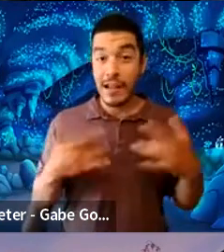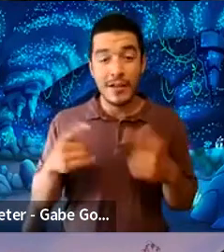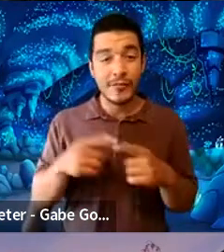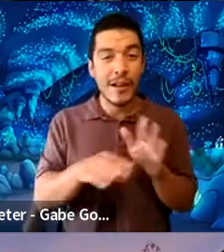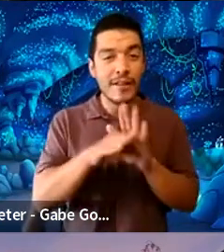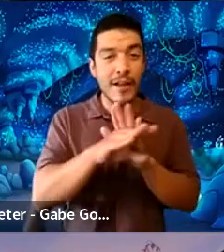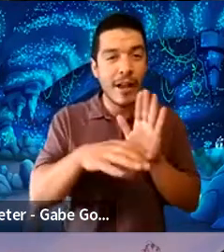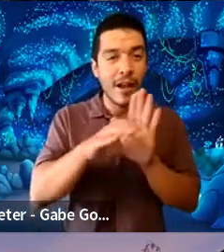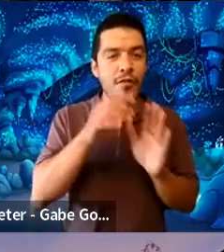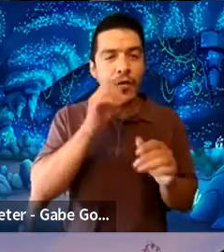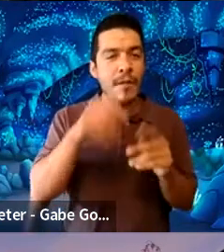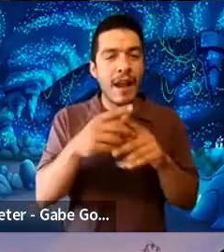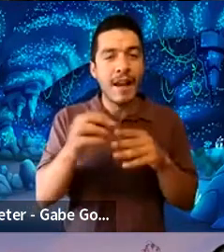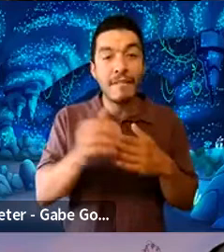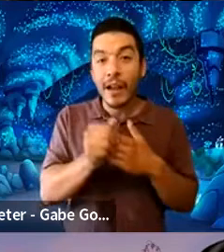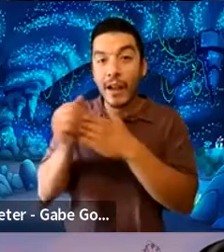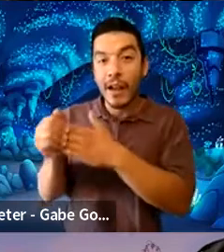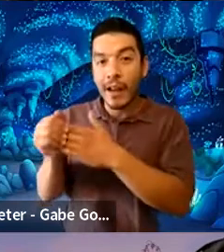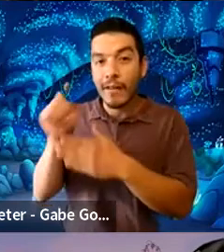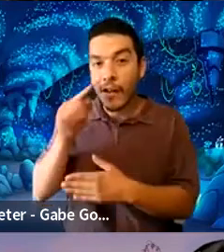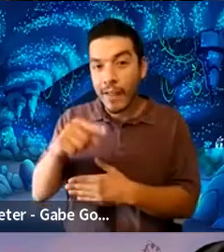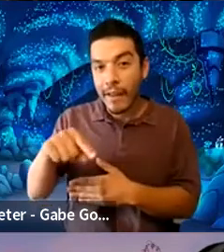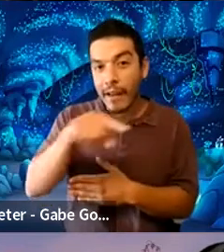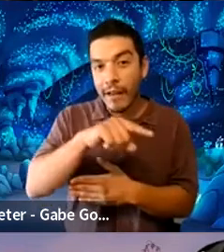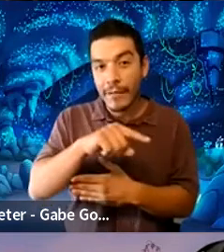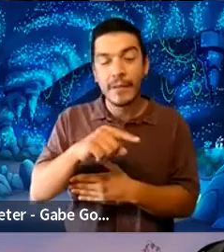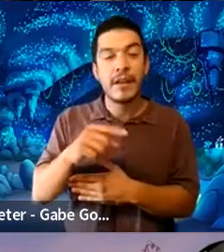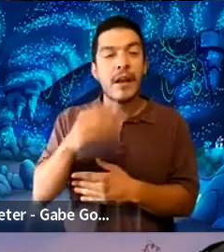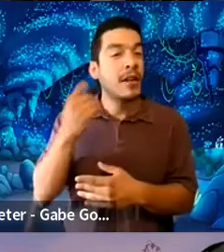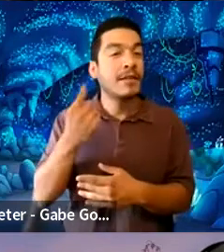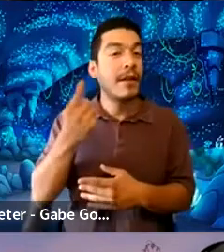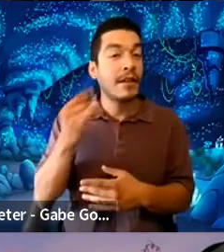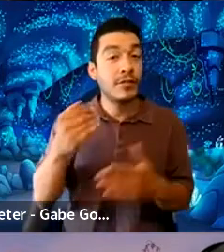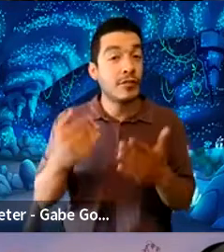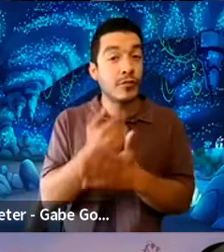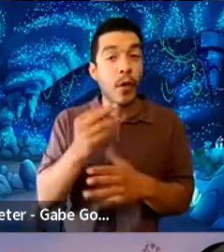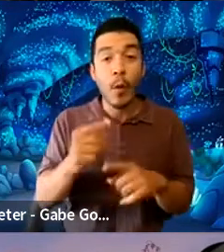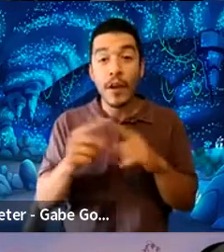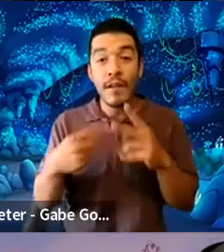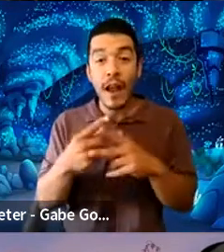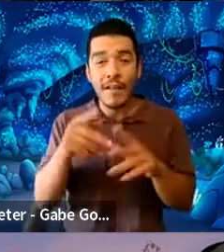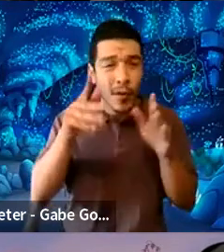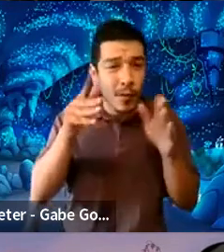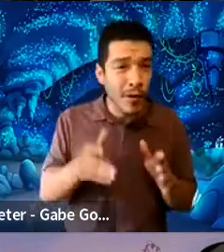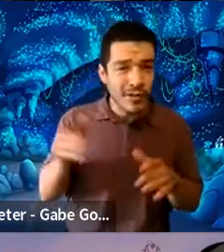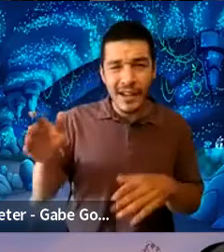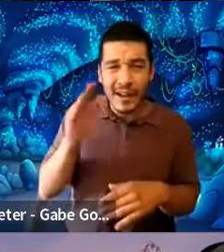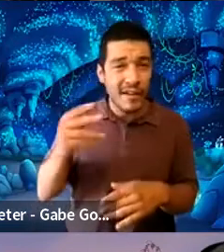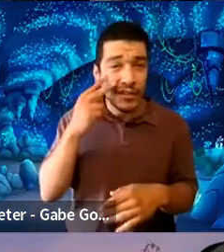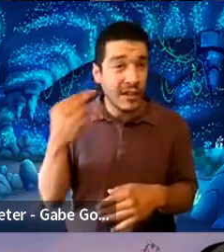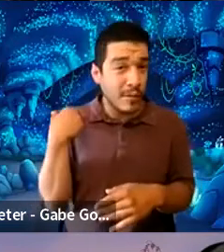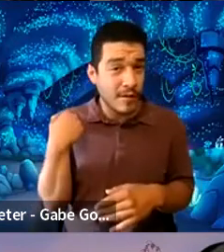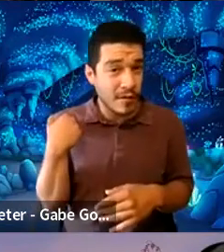character who could be a kind of guide for them, so that just because something is new or different or a different kind of person that they've never seen before,